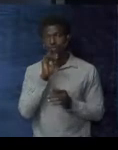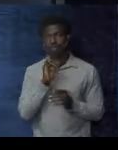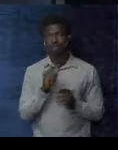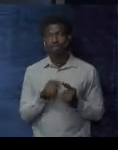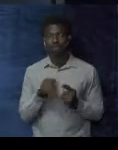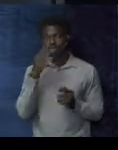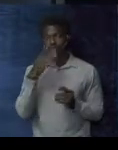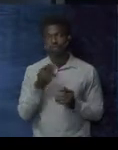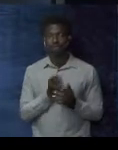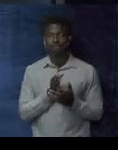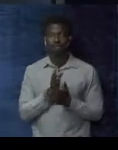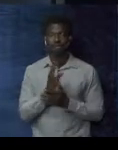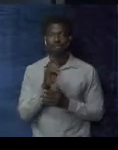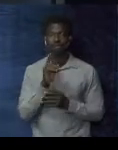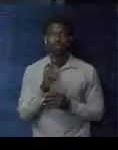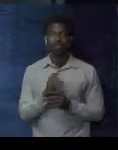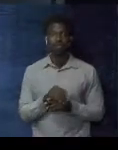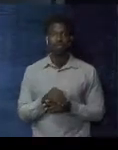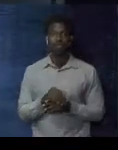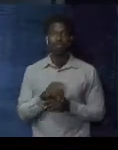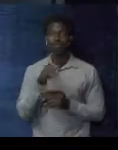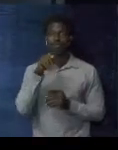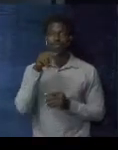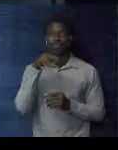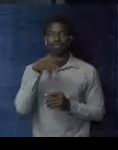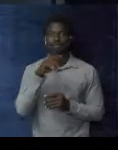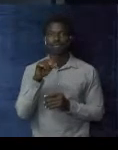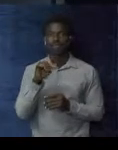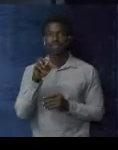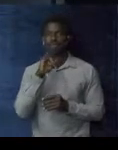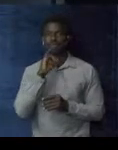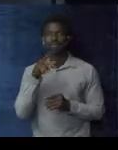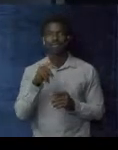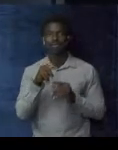the false one. Trapezium is a type of parallelogram.